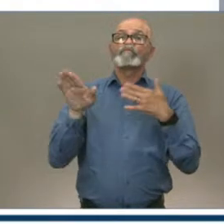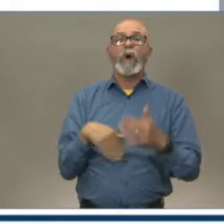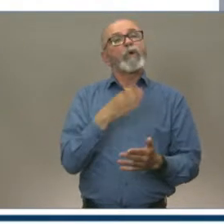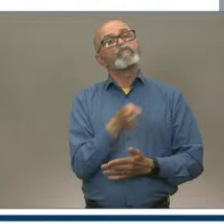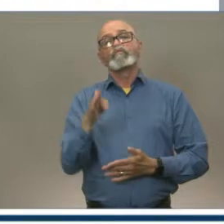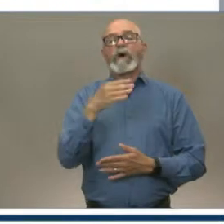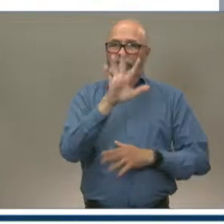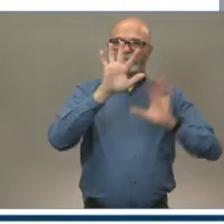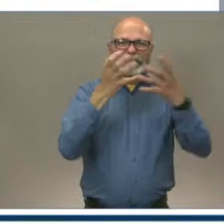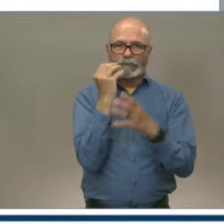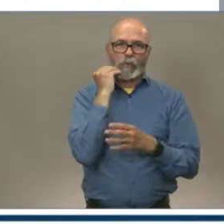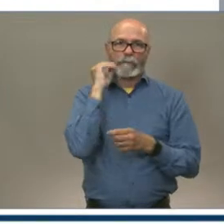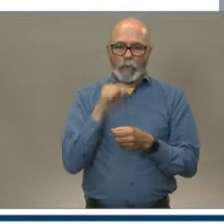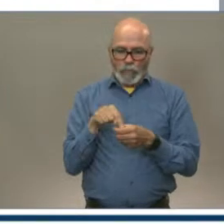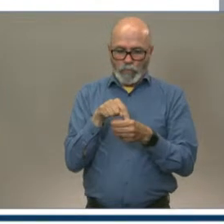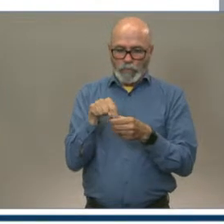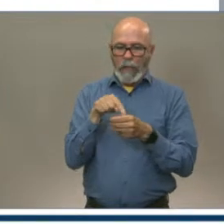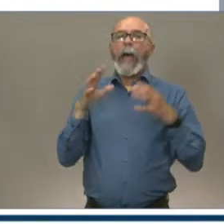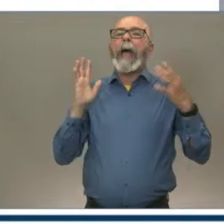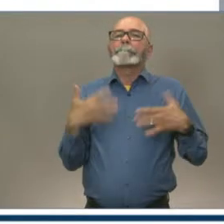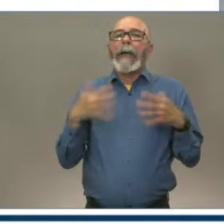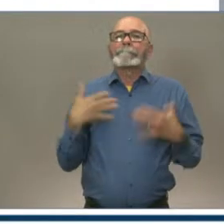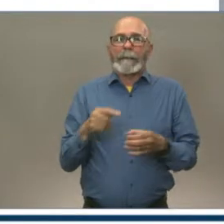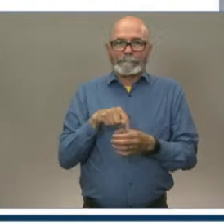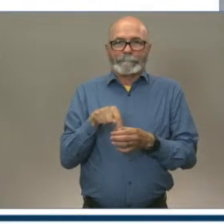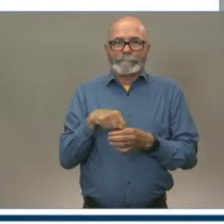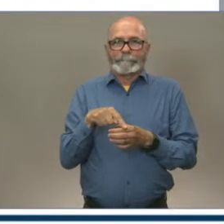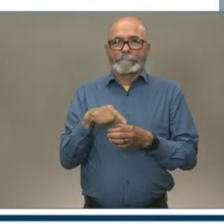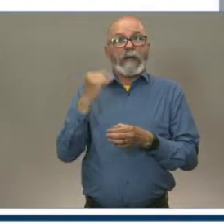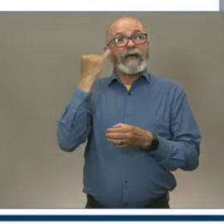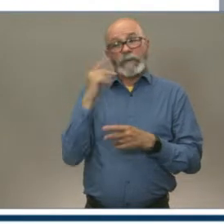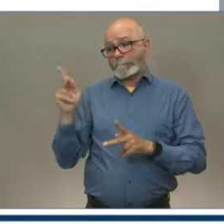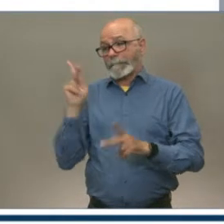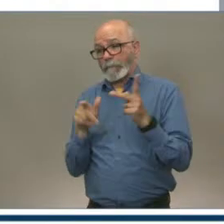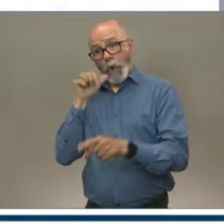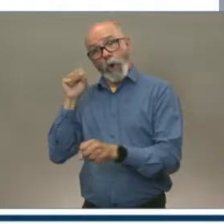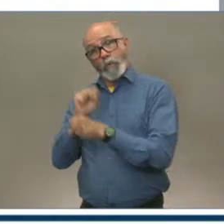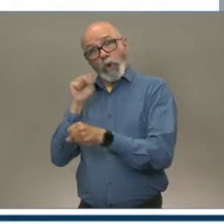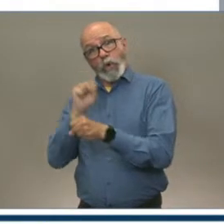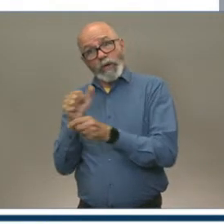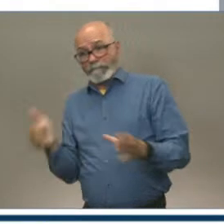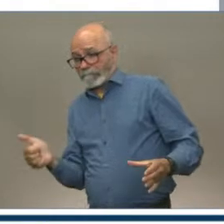to those who have to travel for work or if you have a medical or legal appointment.